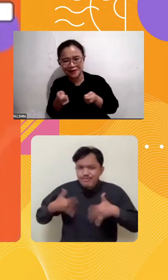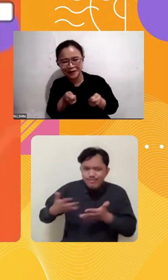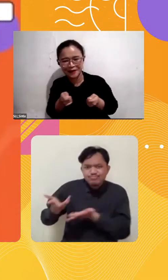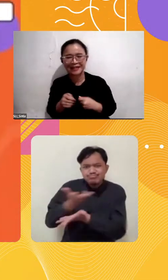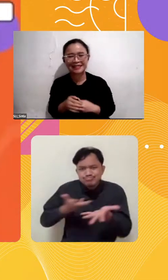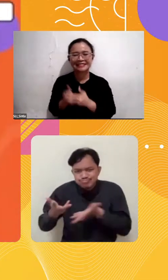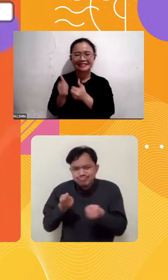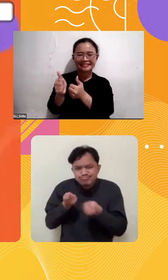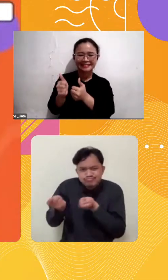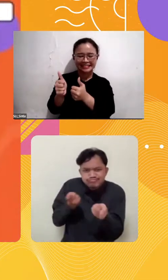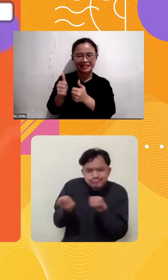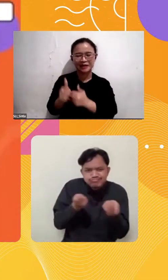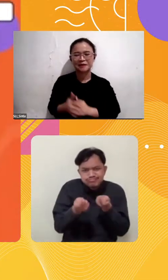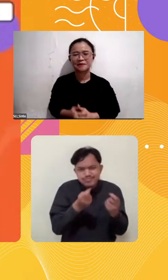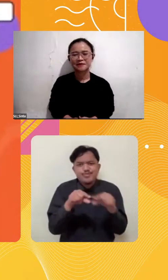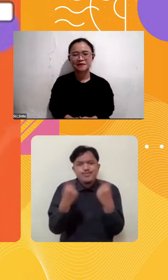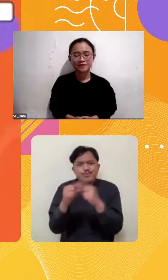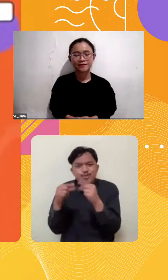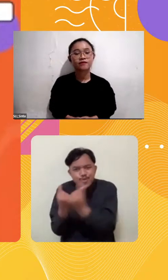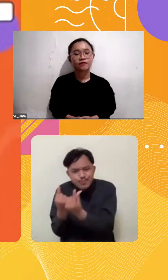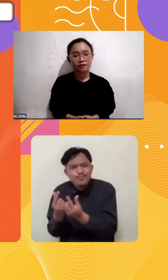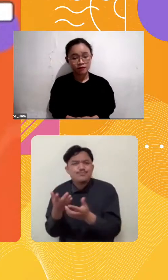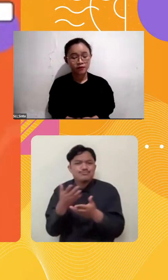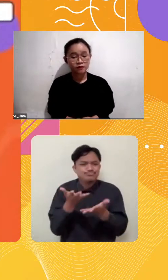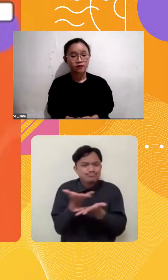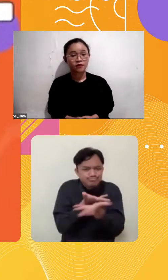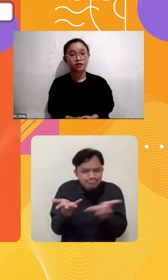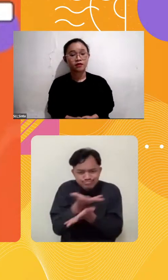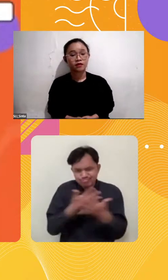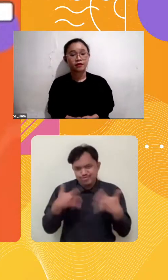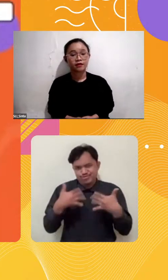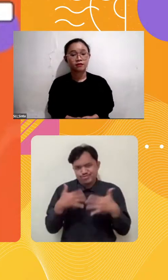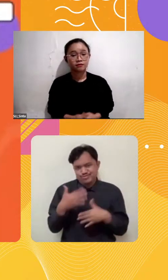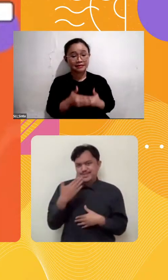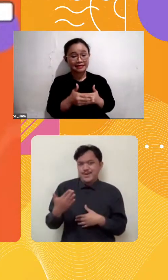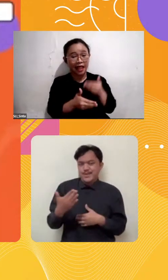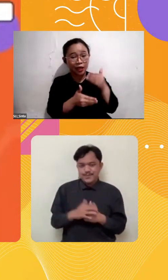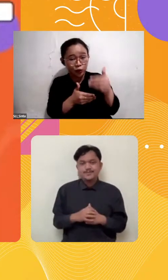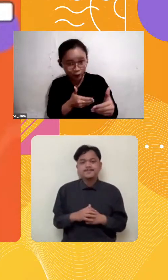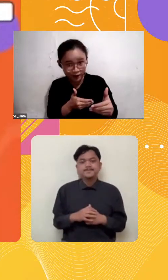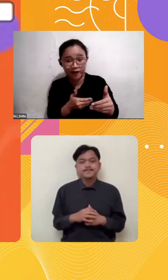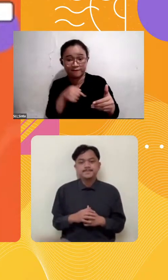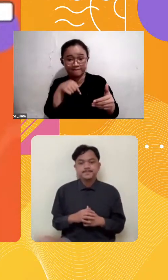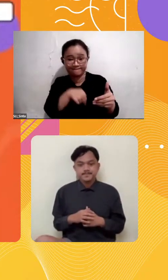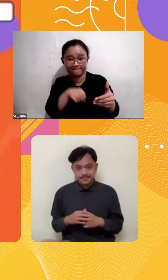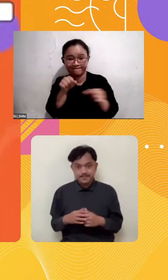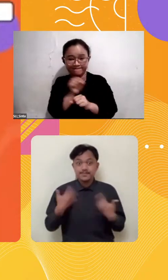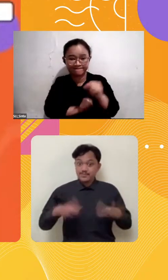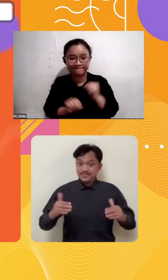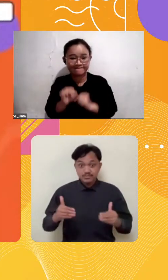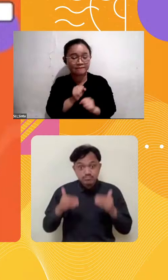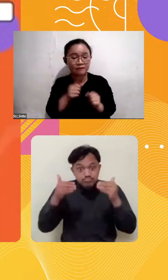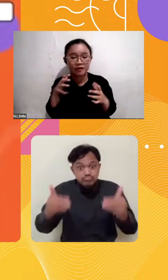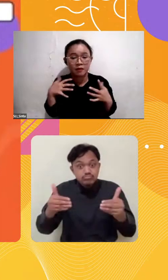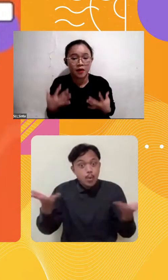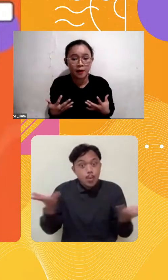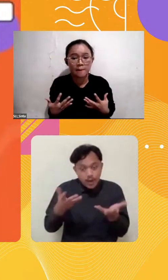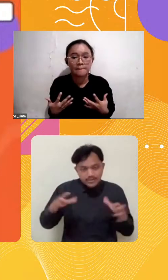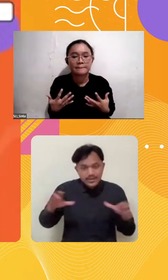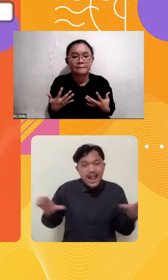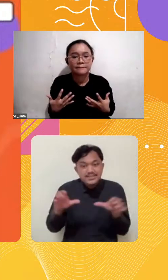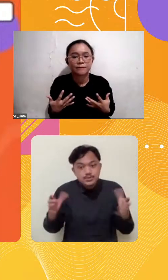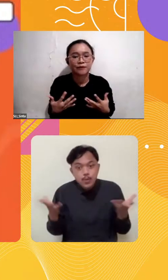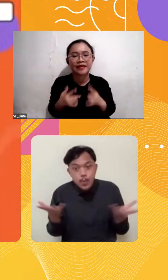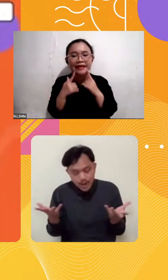tight session. So we're juggling to the next agenda. We're going to have